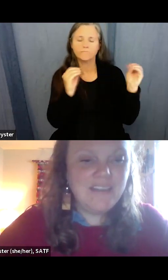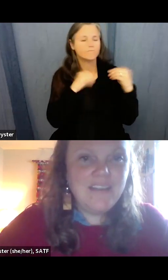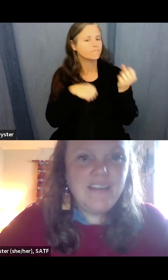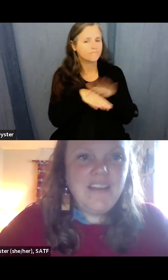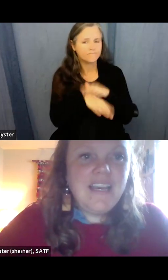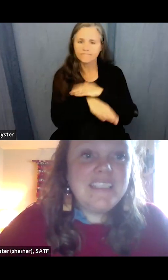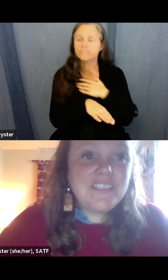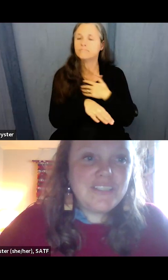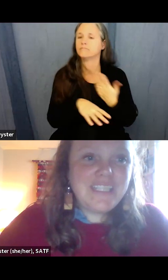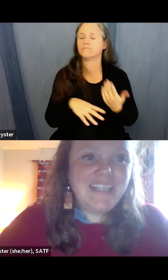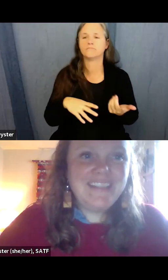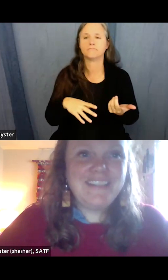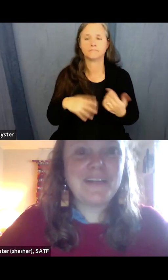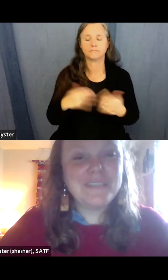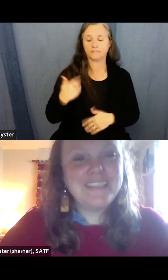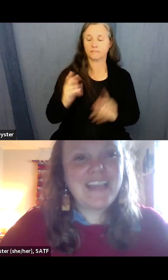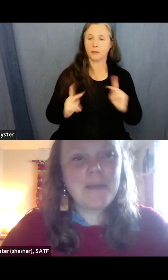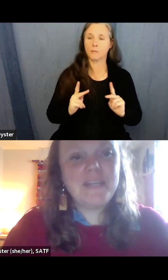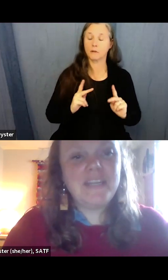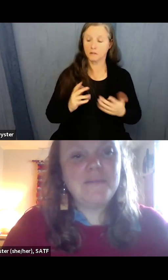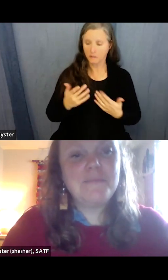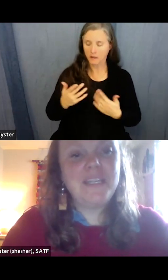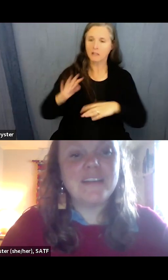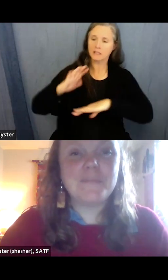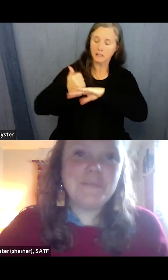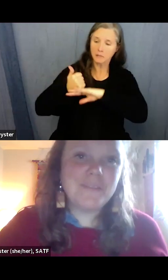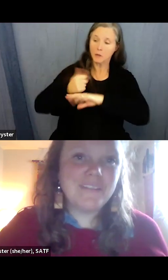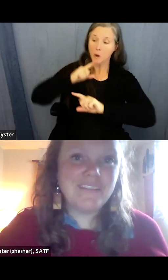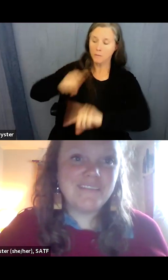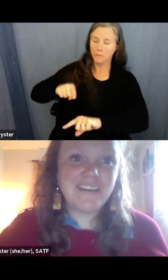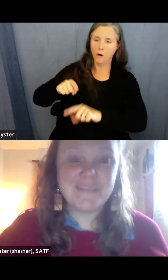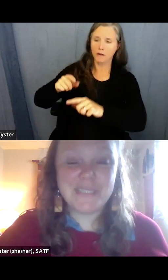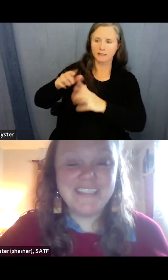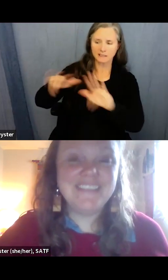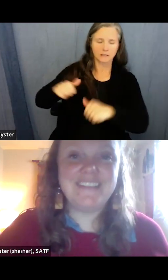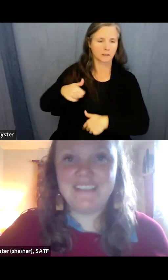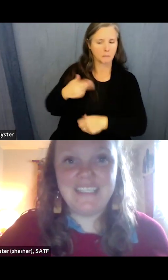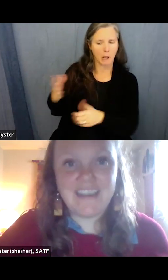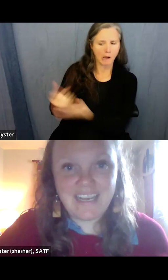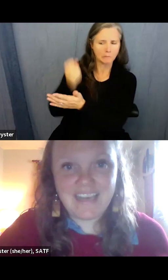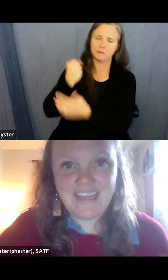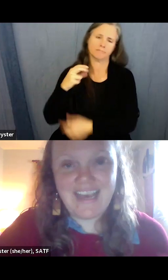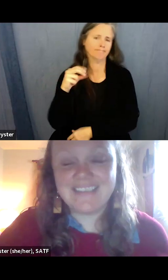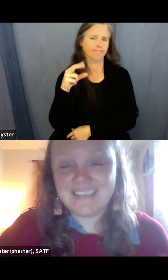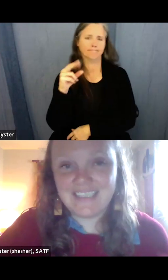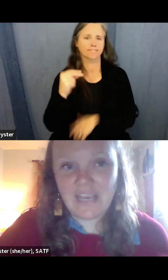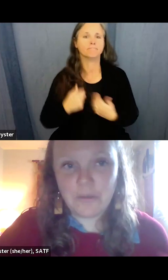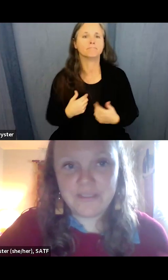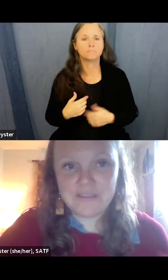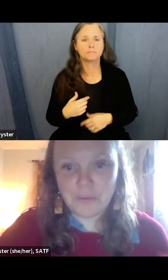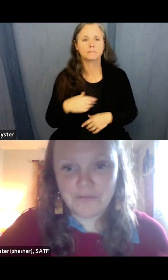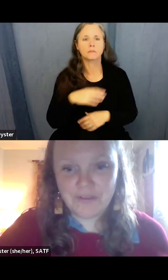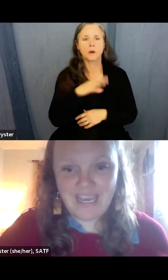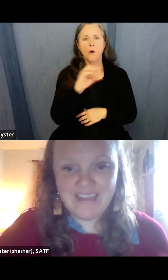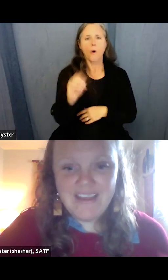happening. Additionally, not only is it happening, but young people are pretty consistently not accessing help